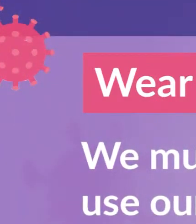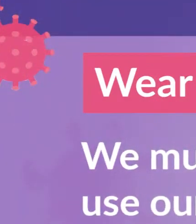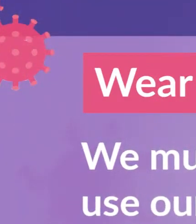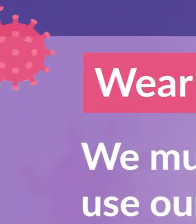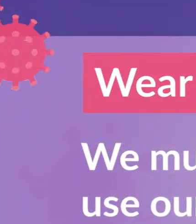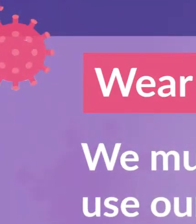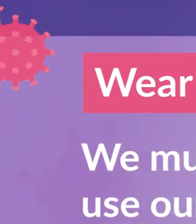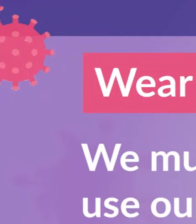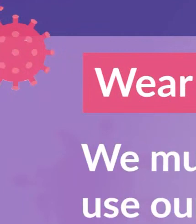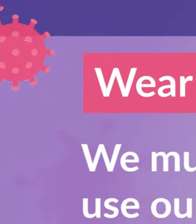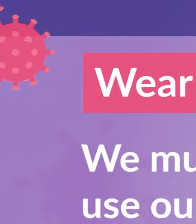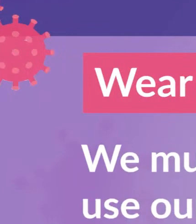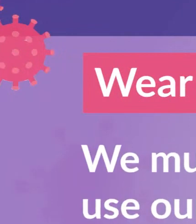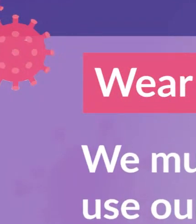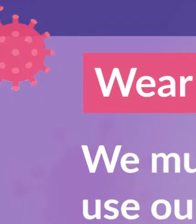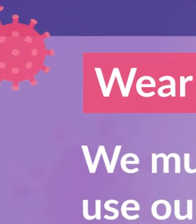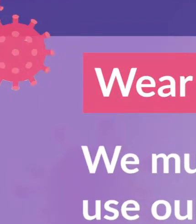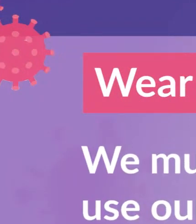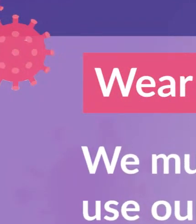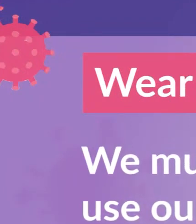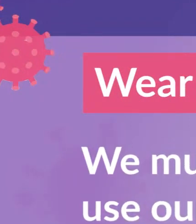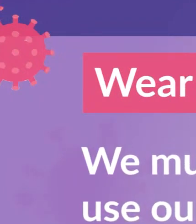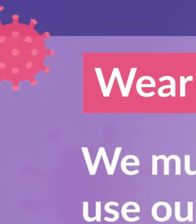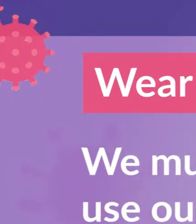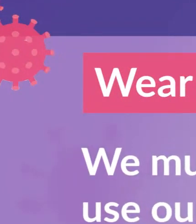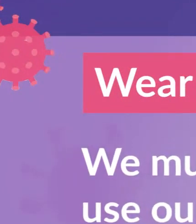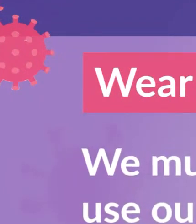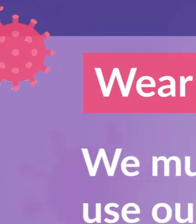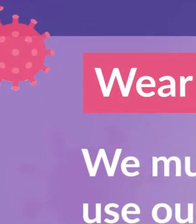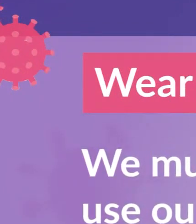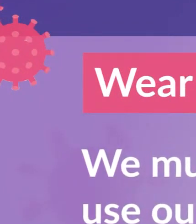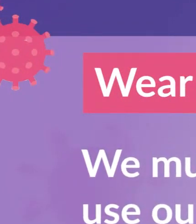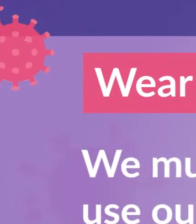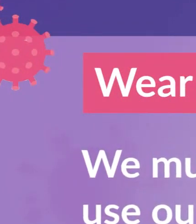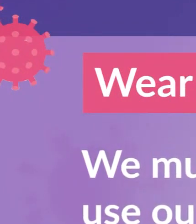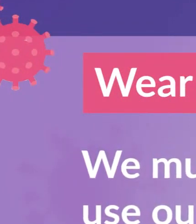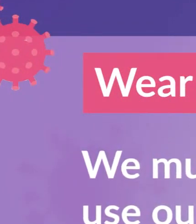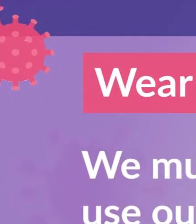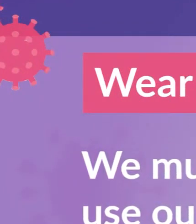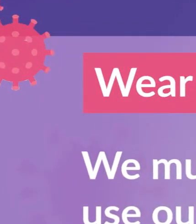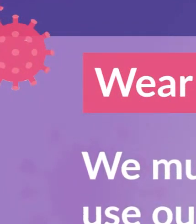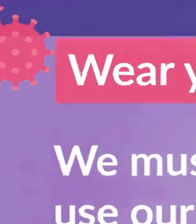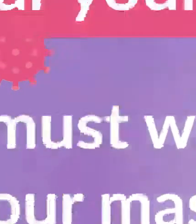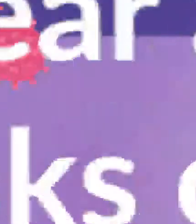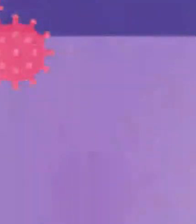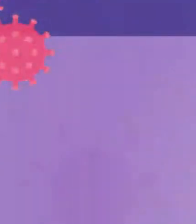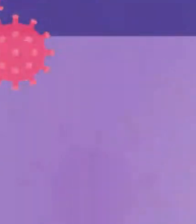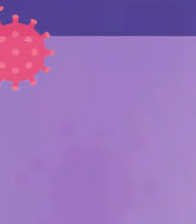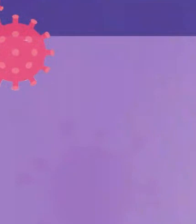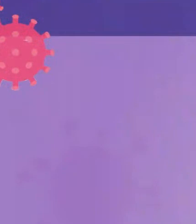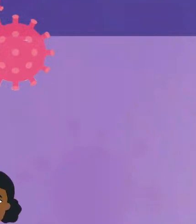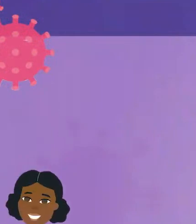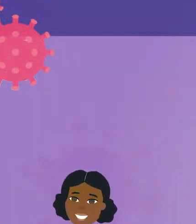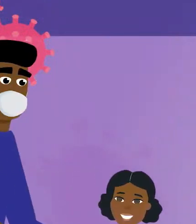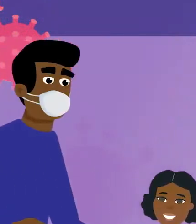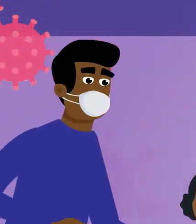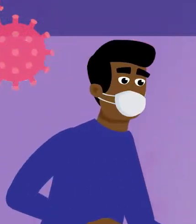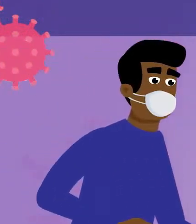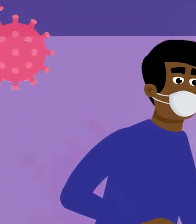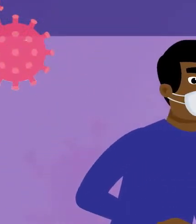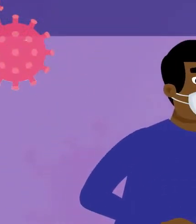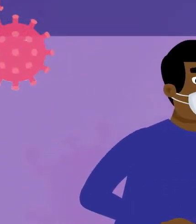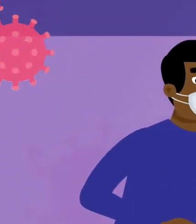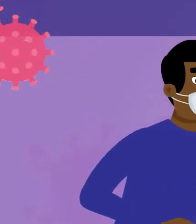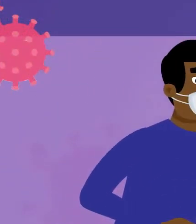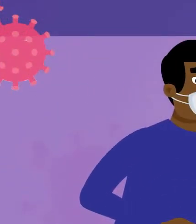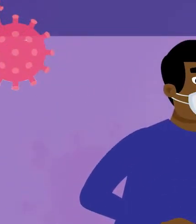protection against the coronavirus, we must wear and use our masks or cloth face coverings correctly. All persons over